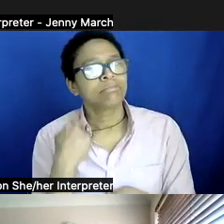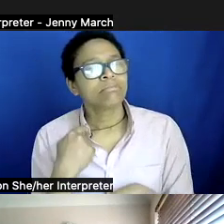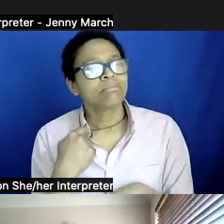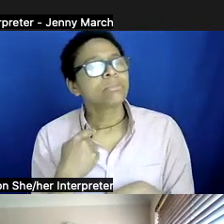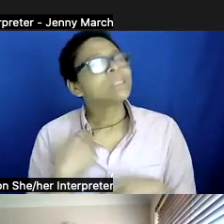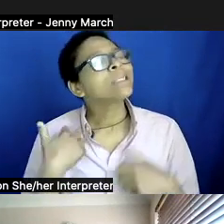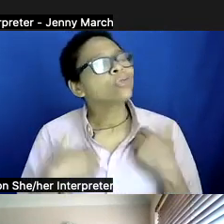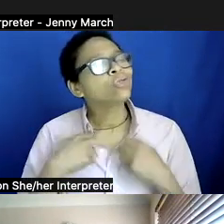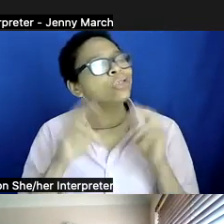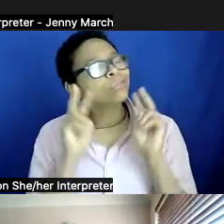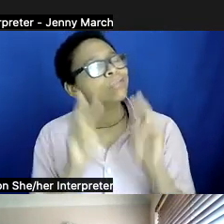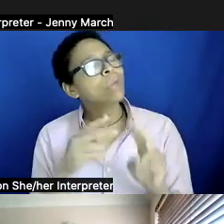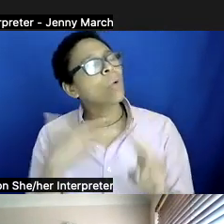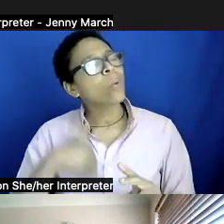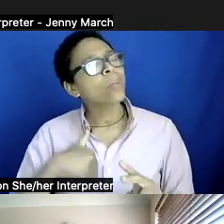treated, but I'll come to that